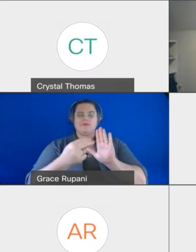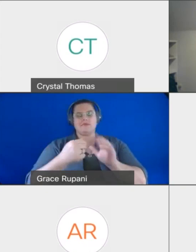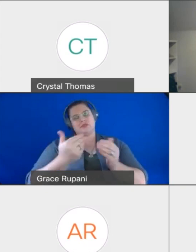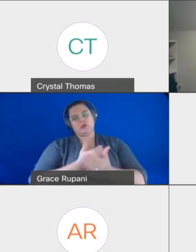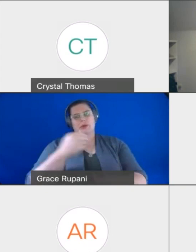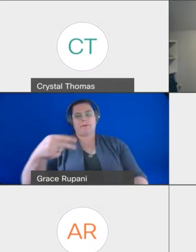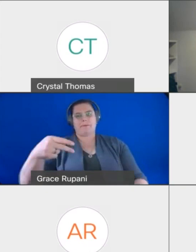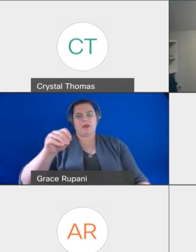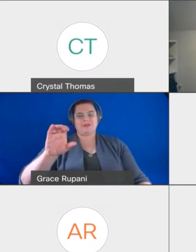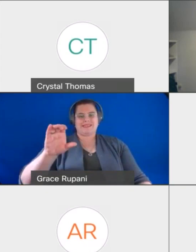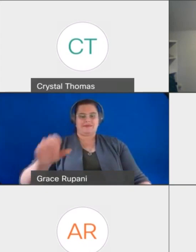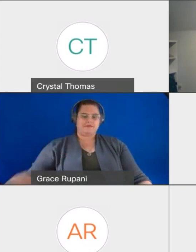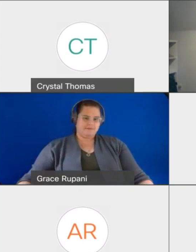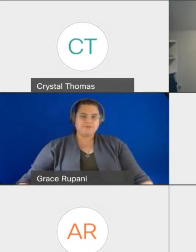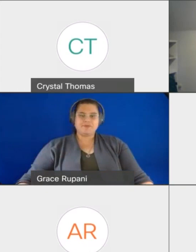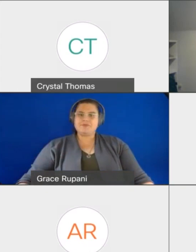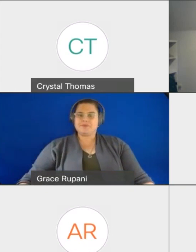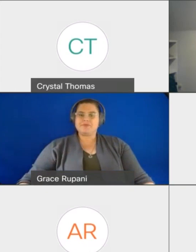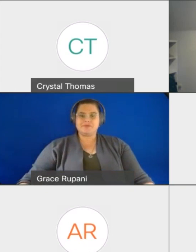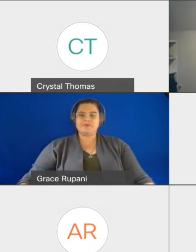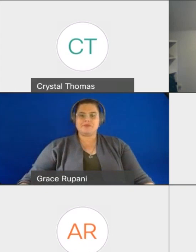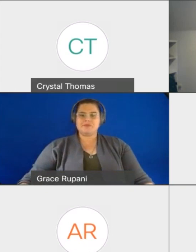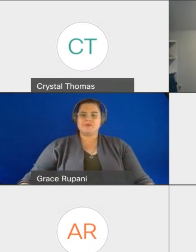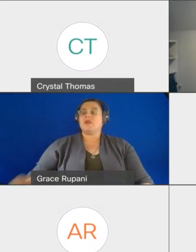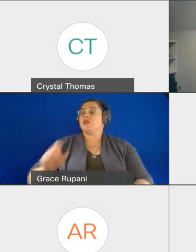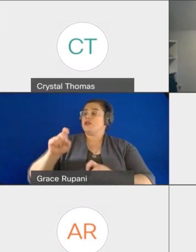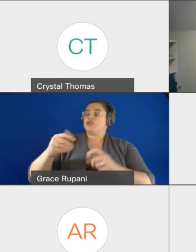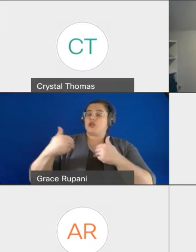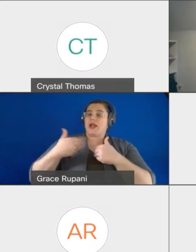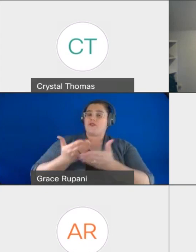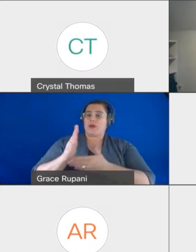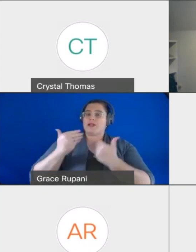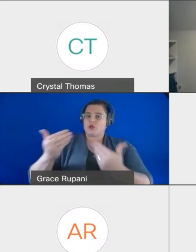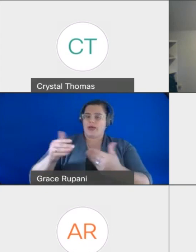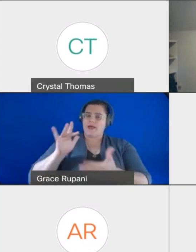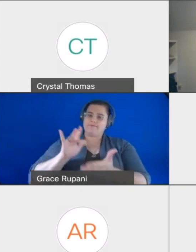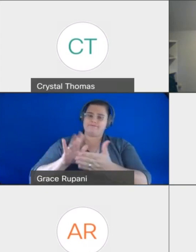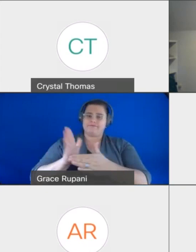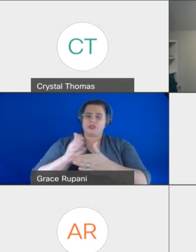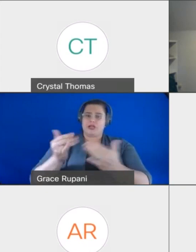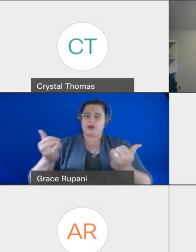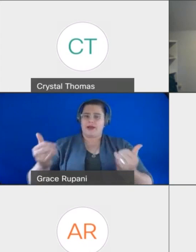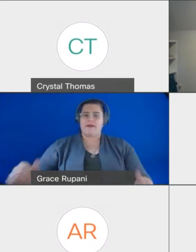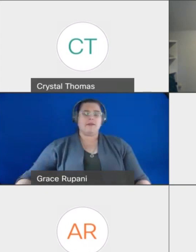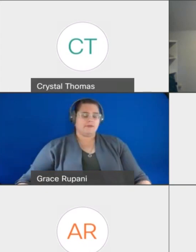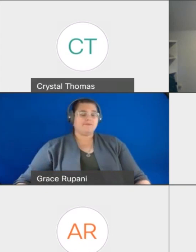POC. You should have the right to share now. Okay, let me see.